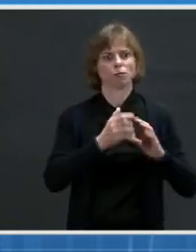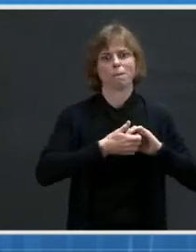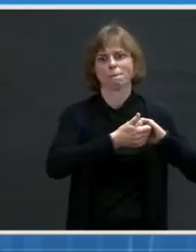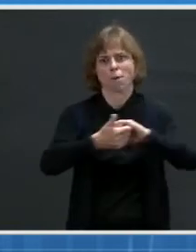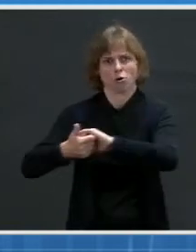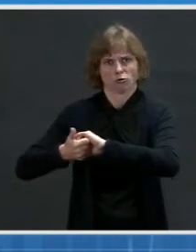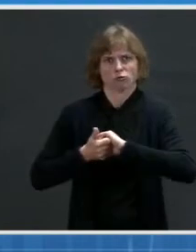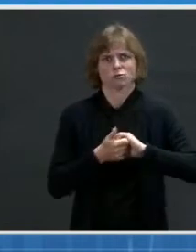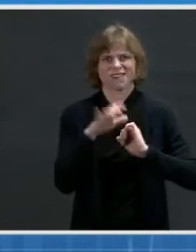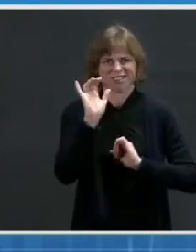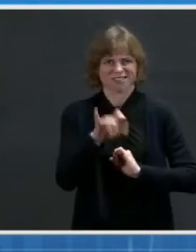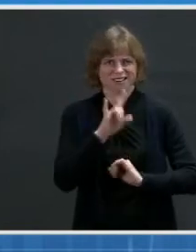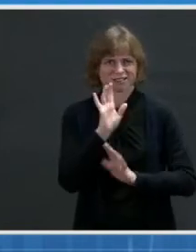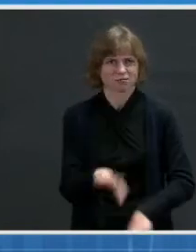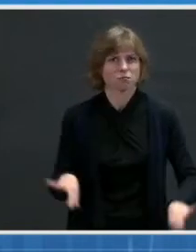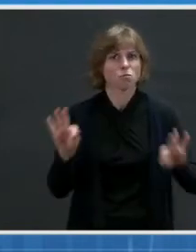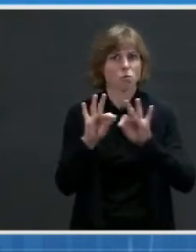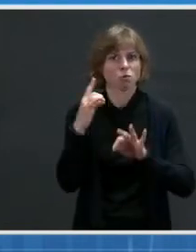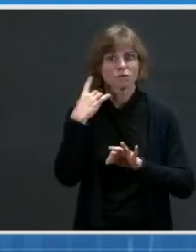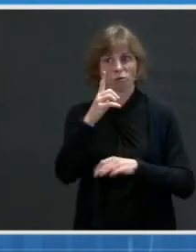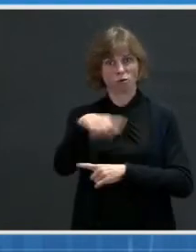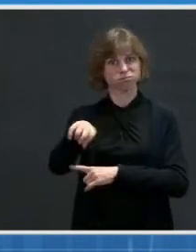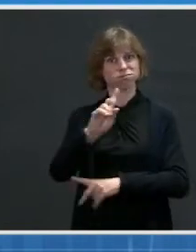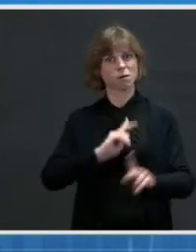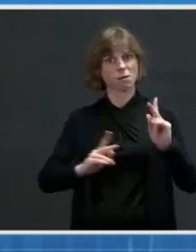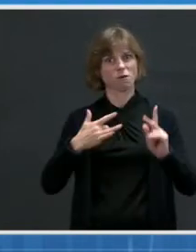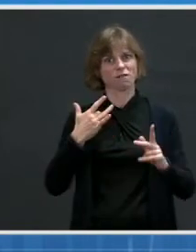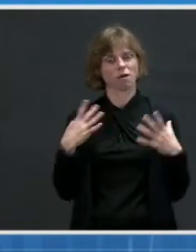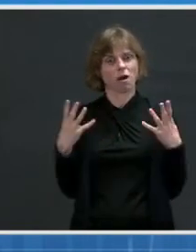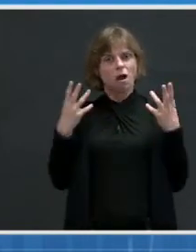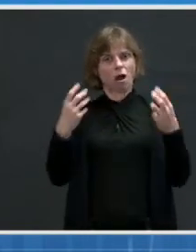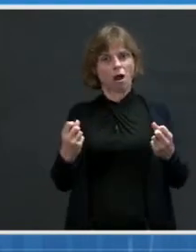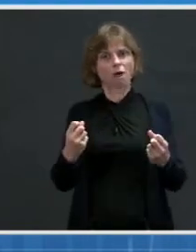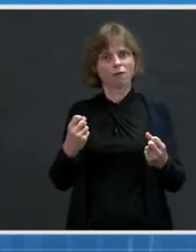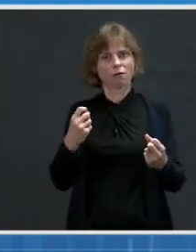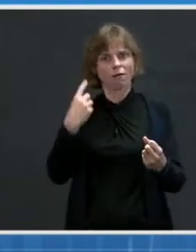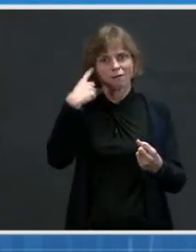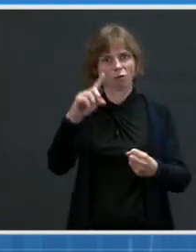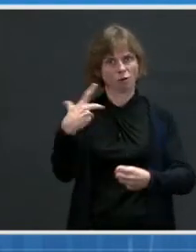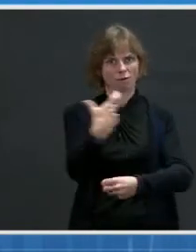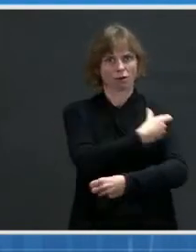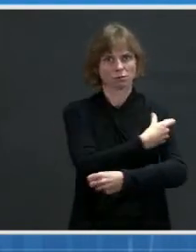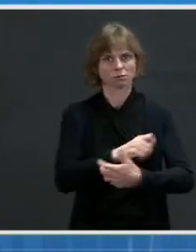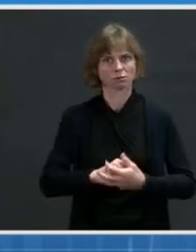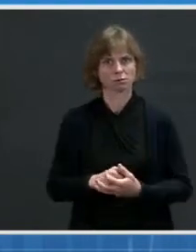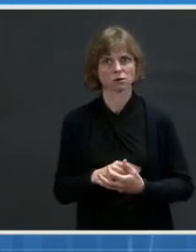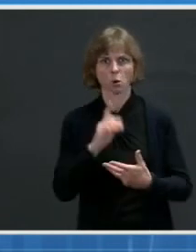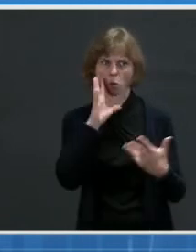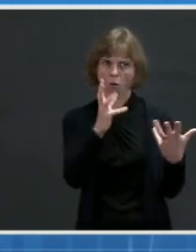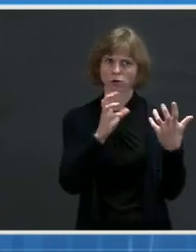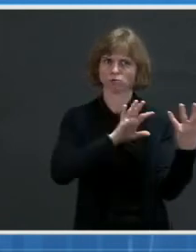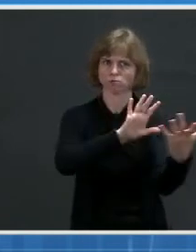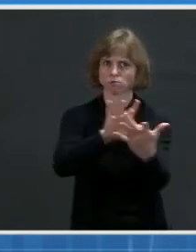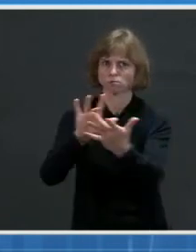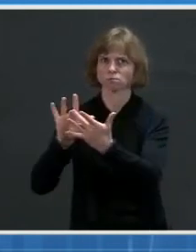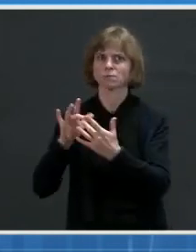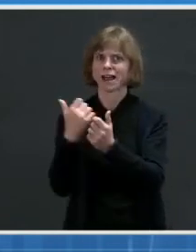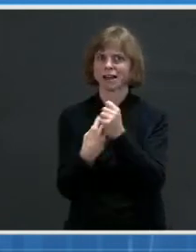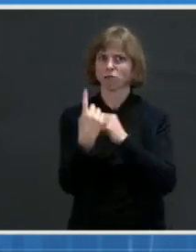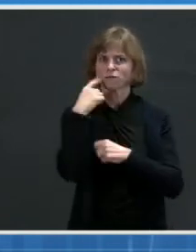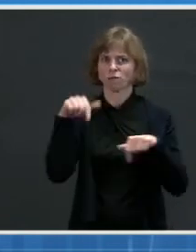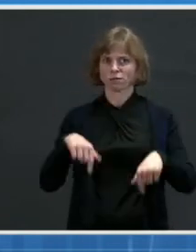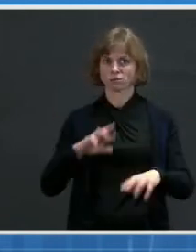to our efforts to build vaccine confidence and reach everyone in our response. As a part of this effort,